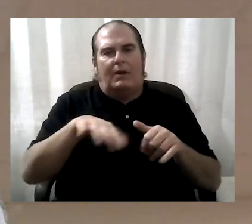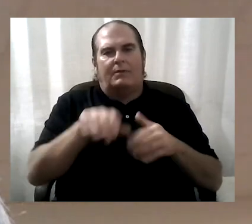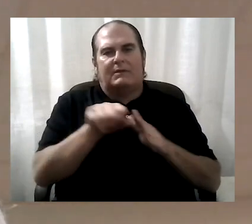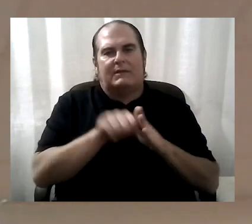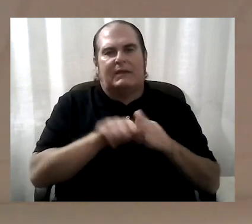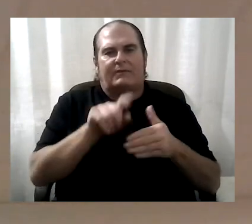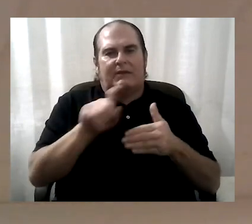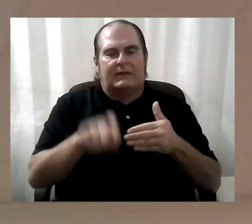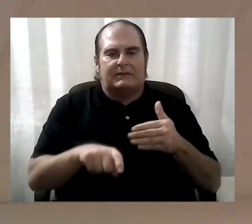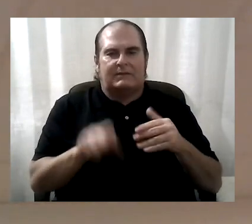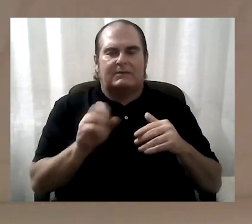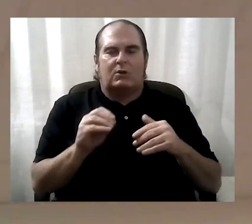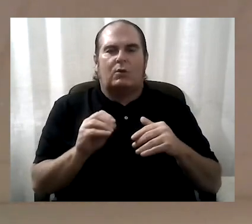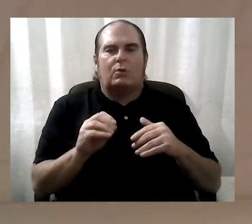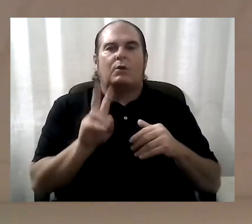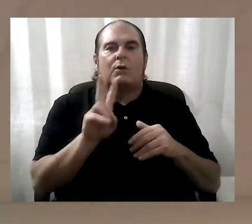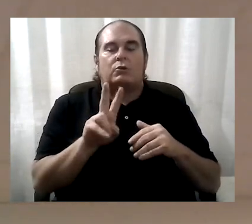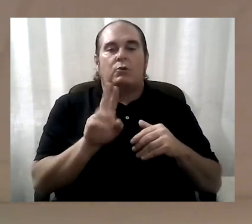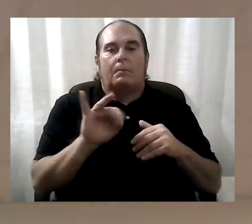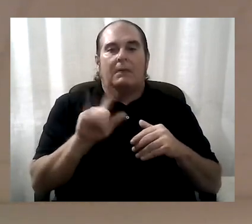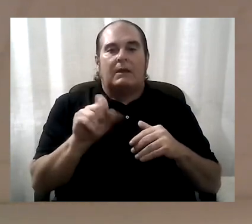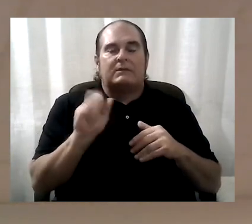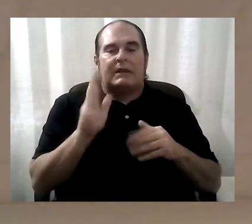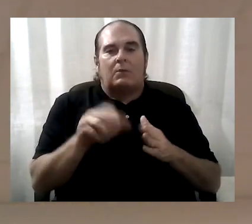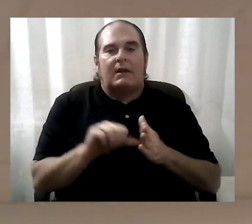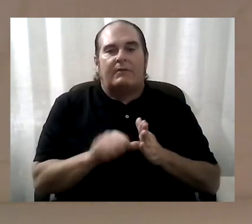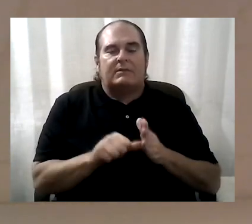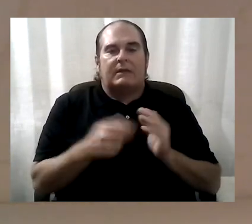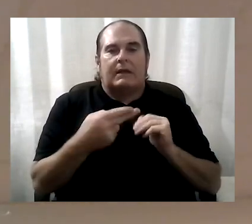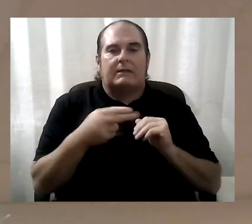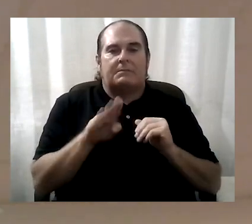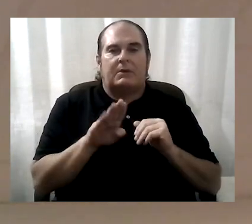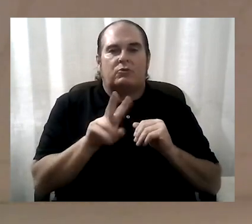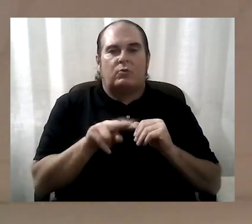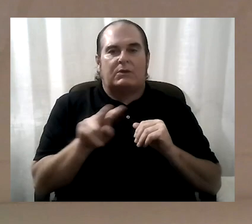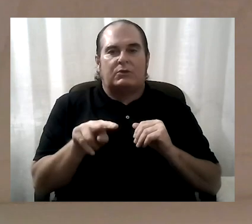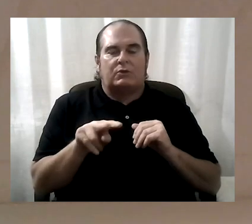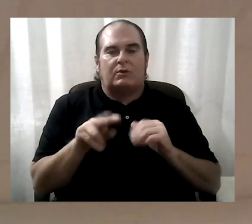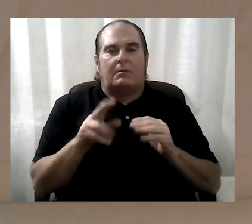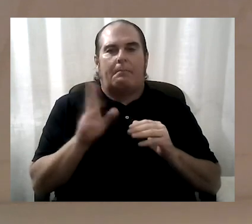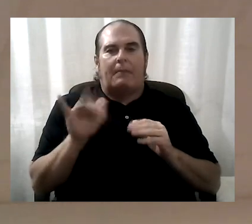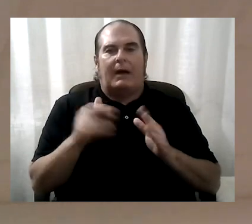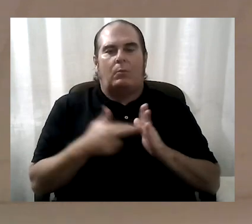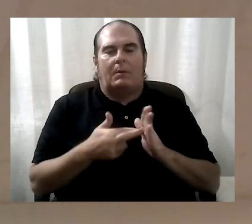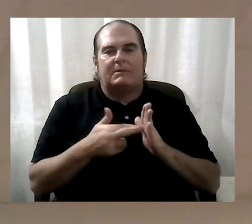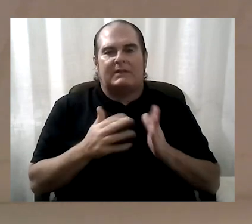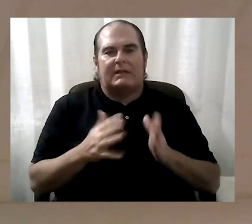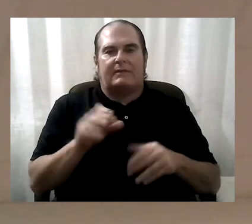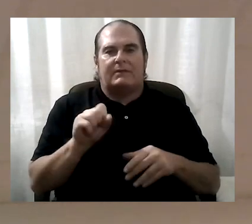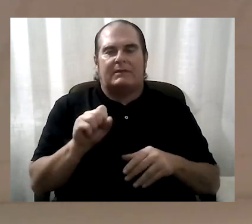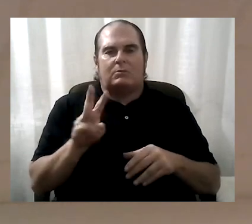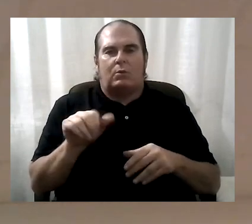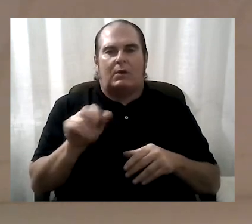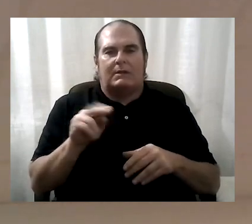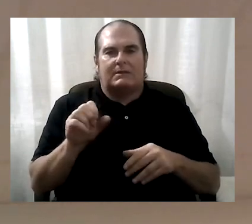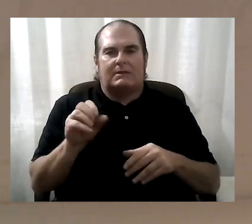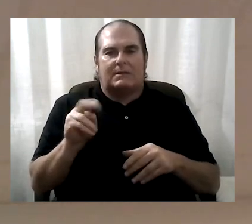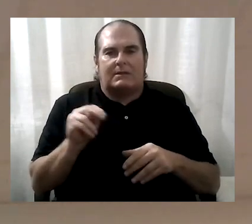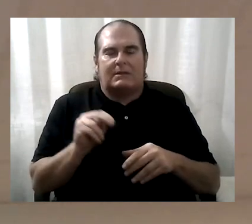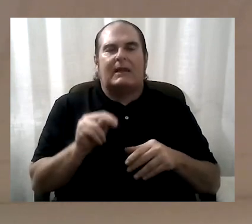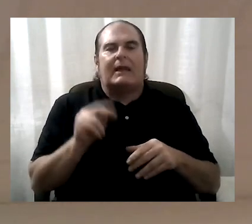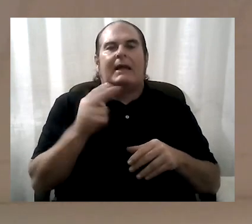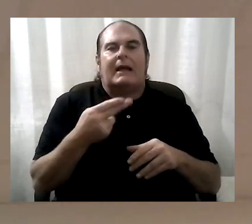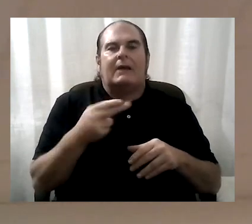that I'll highlight are House Bill 22 by Representative Swanson and House Bill 478 by Representative